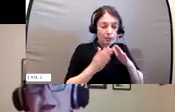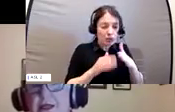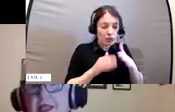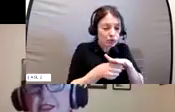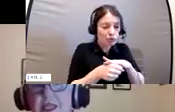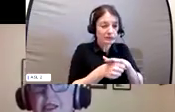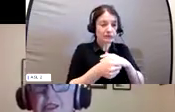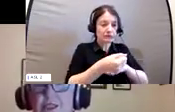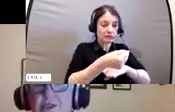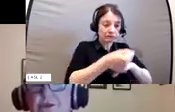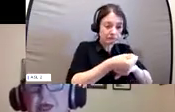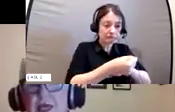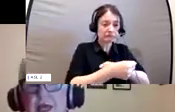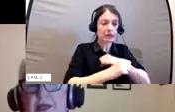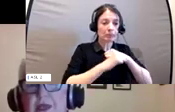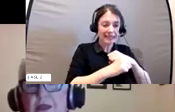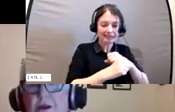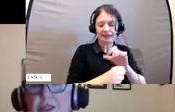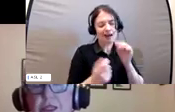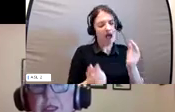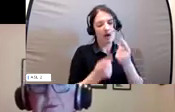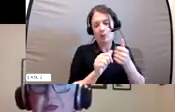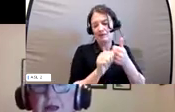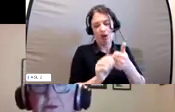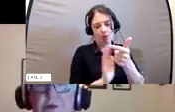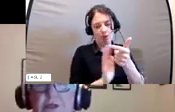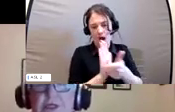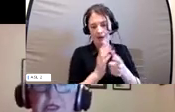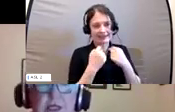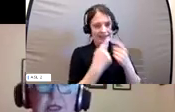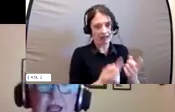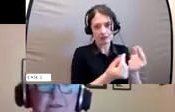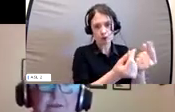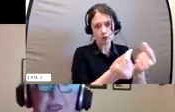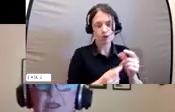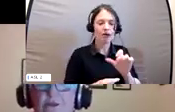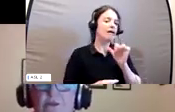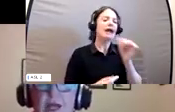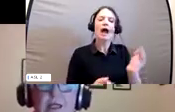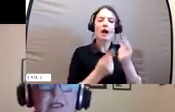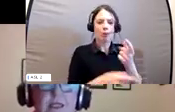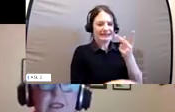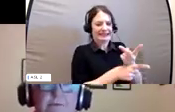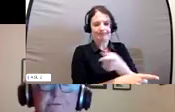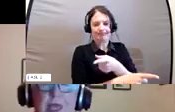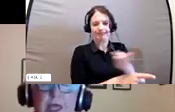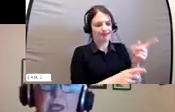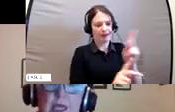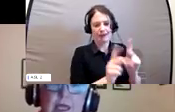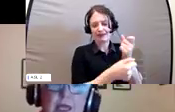they're legislated to do, and they're not keeping the older person safe in all